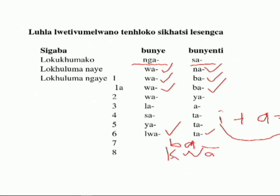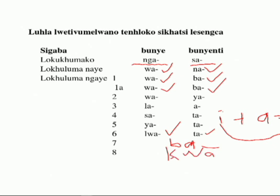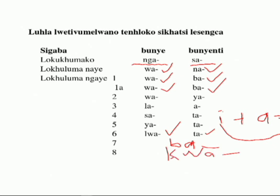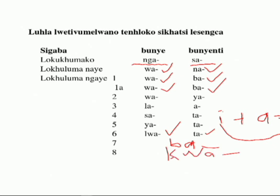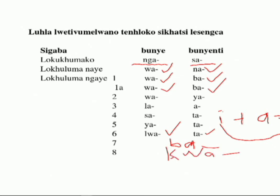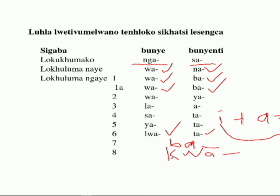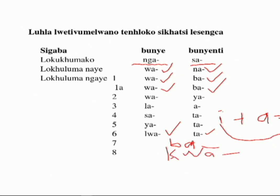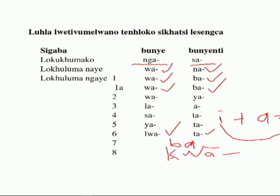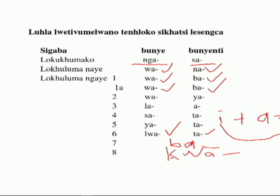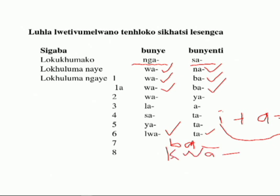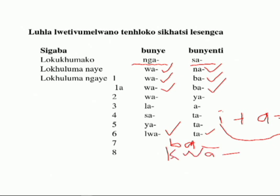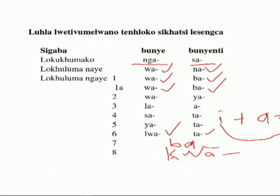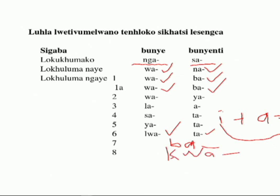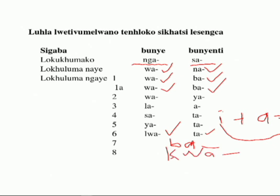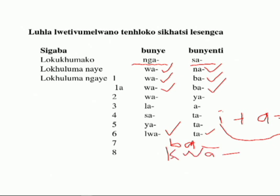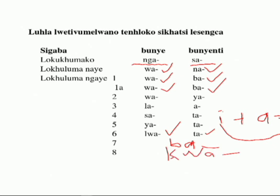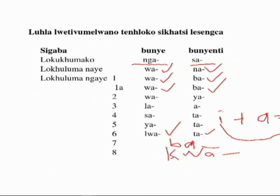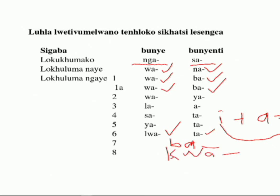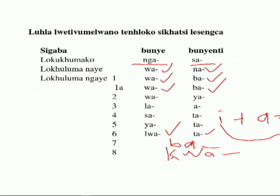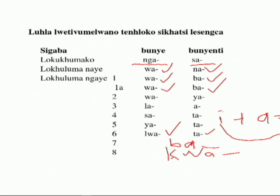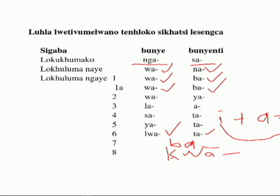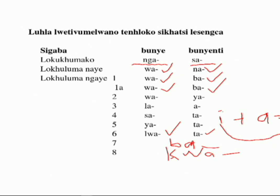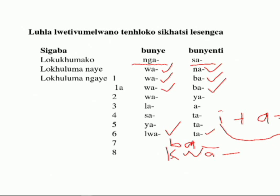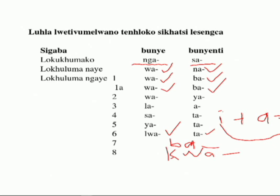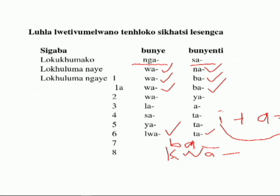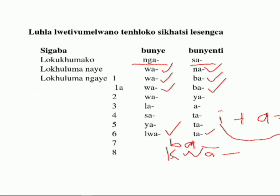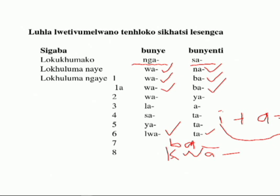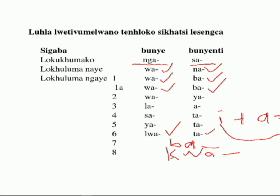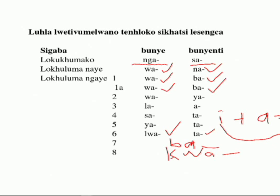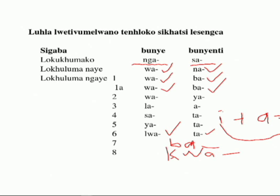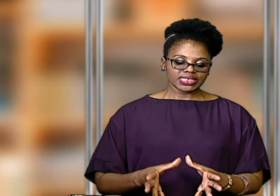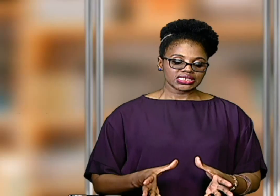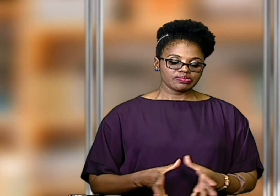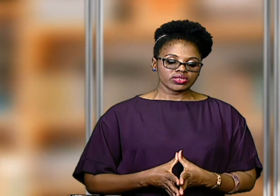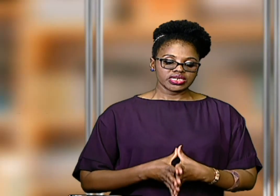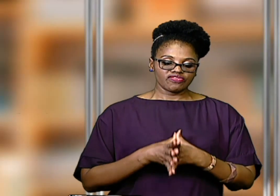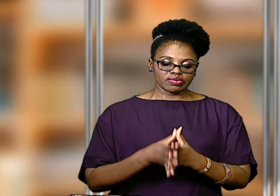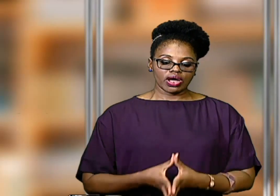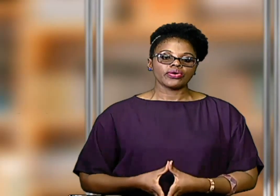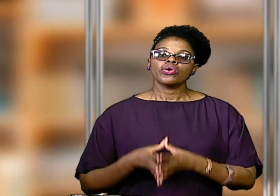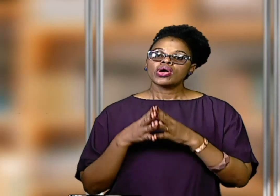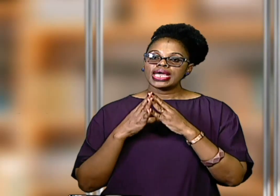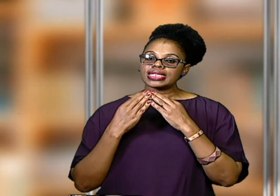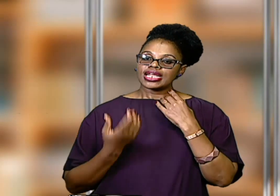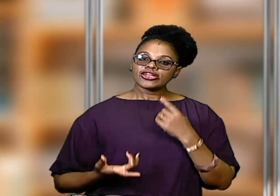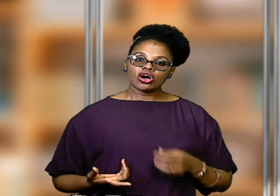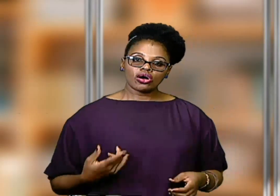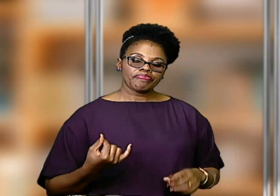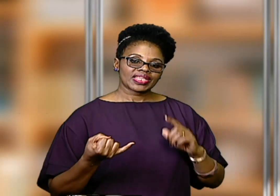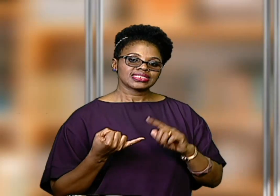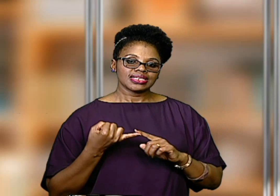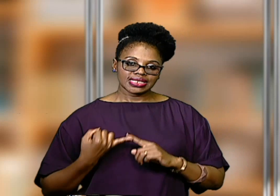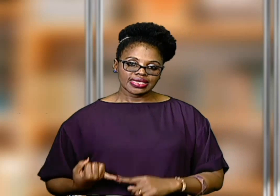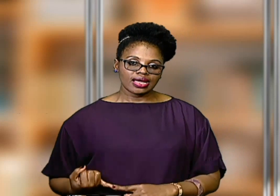kwaphela njengoba sibonile phambilini. Asisichubekele embili ke mfundzi njengoba sesibona ivumelwano